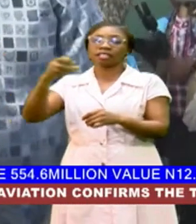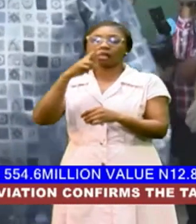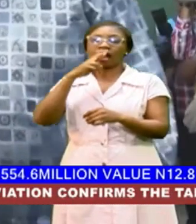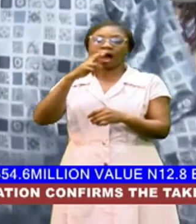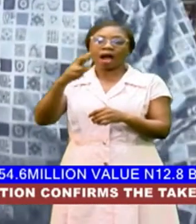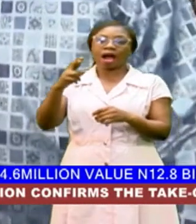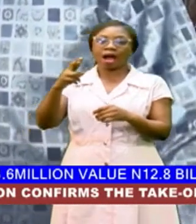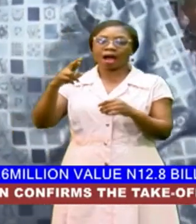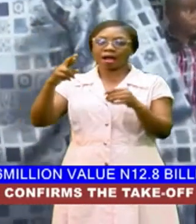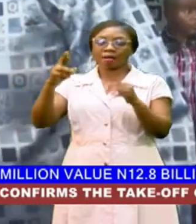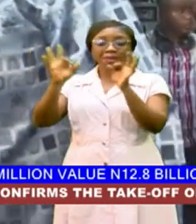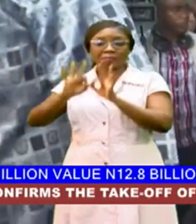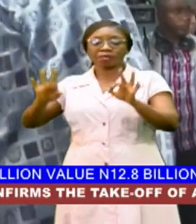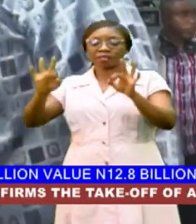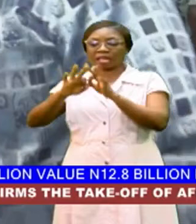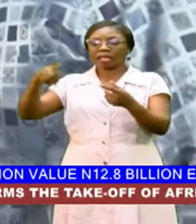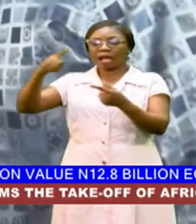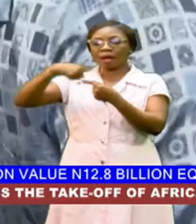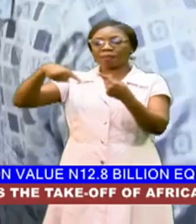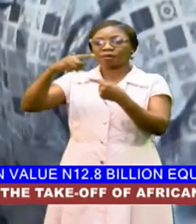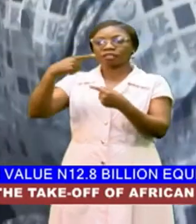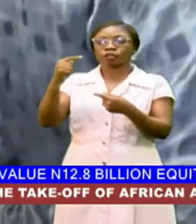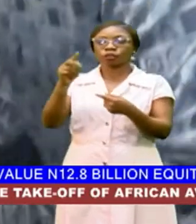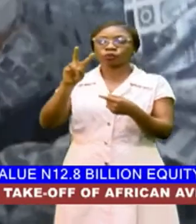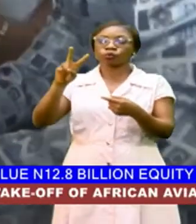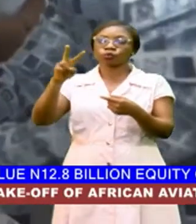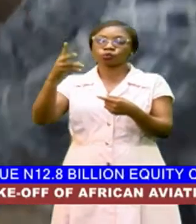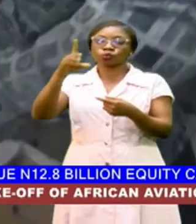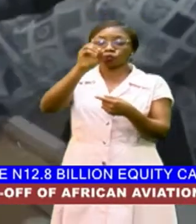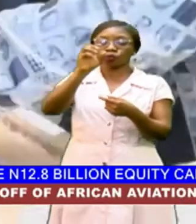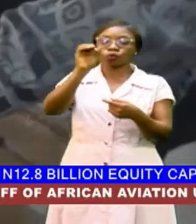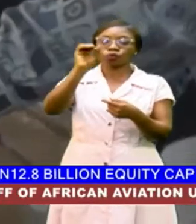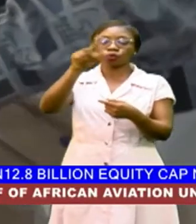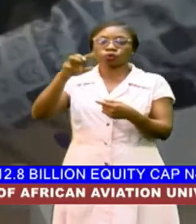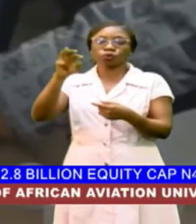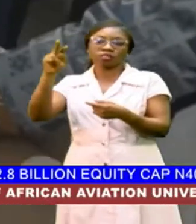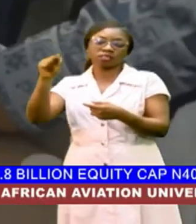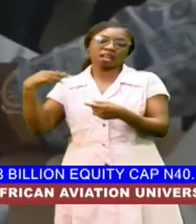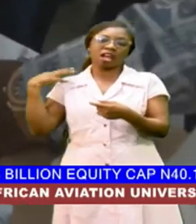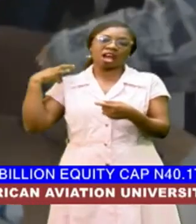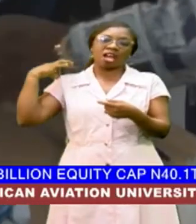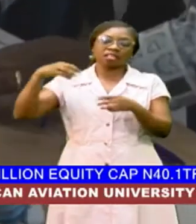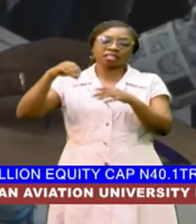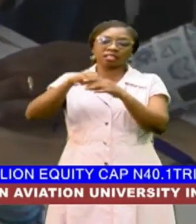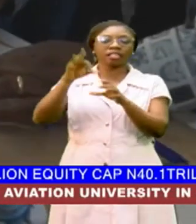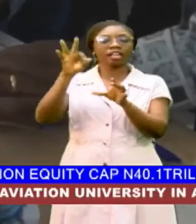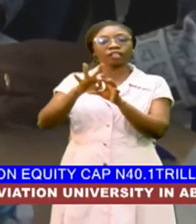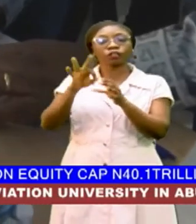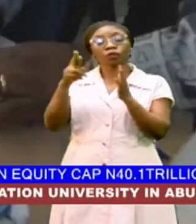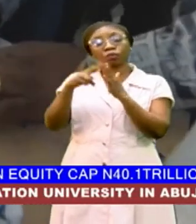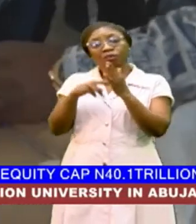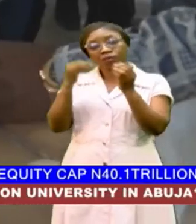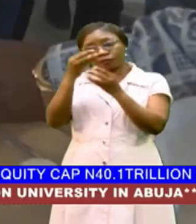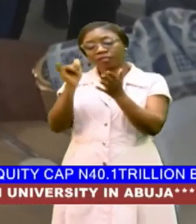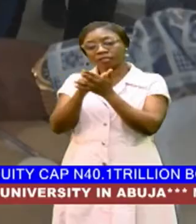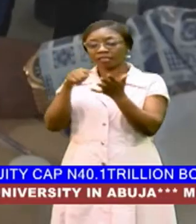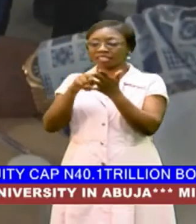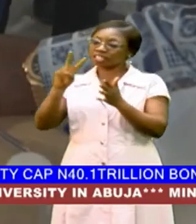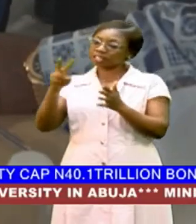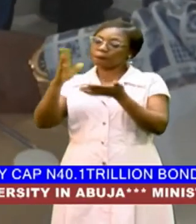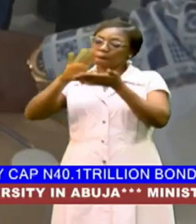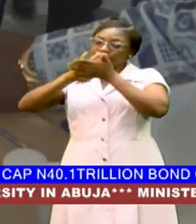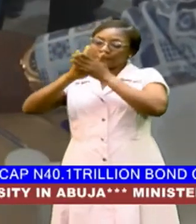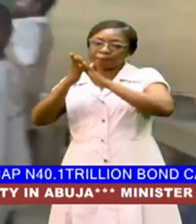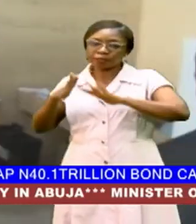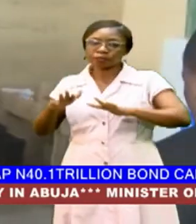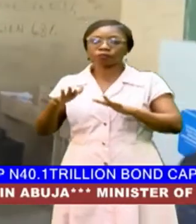prominent among the 24 presidential candidates in the election. Reports say this could be the second peaceful power transfer